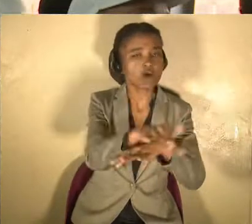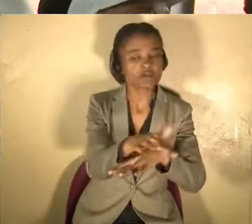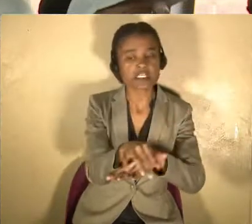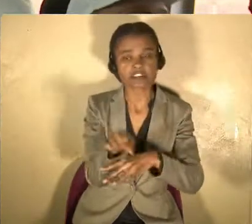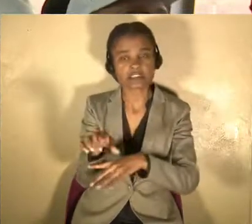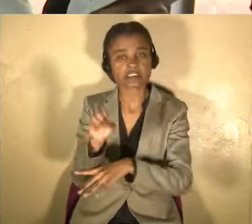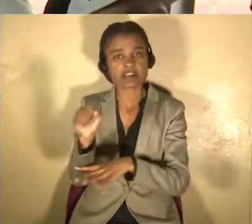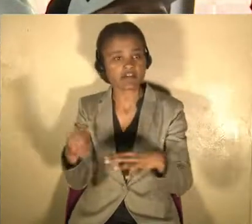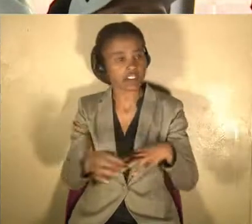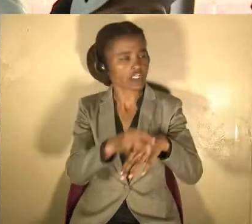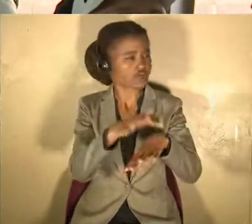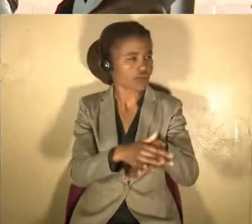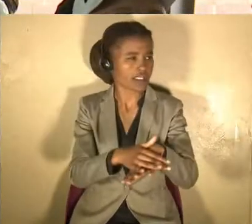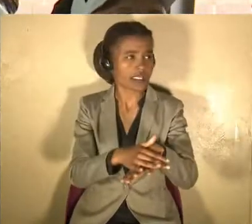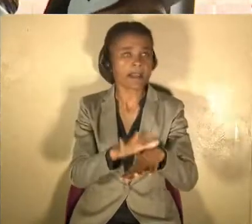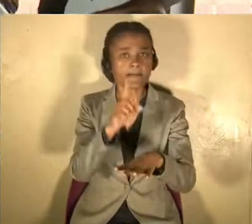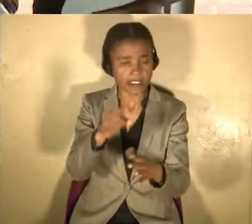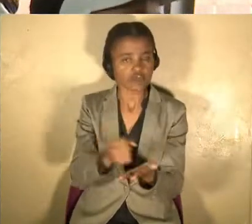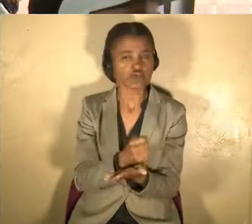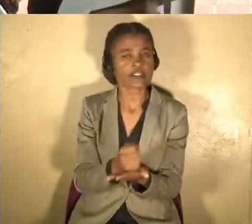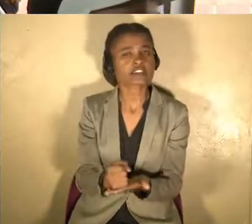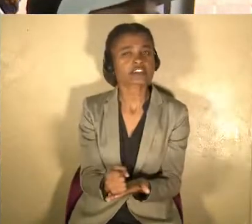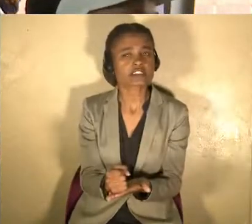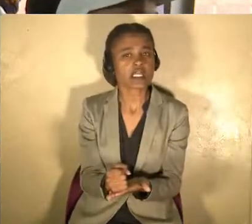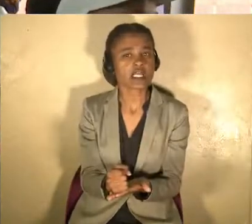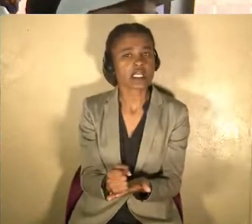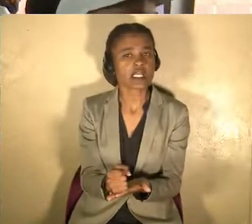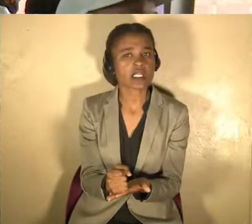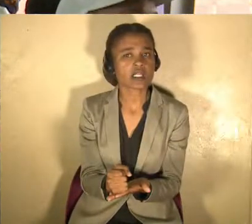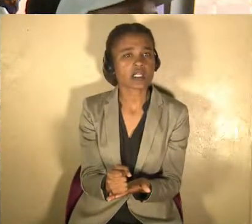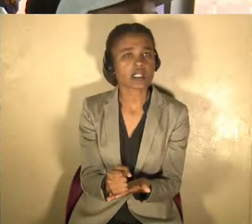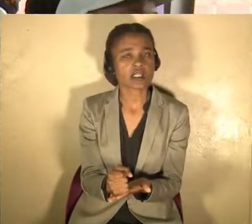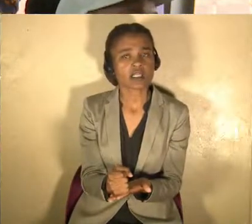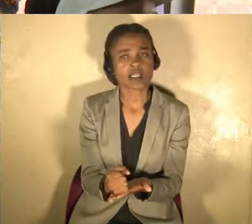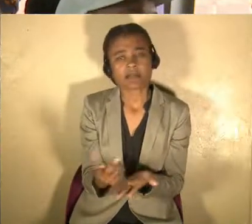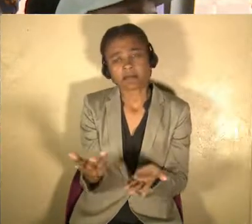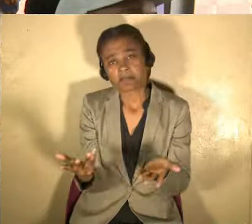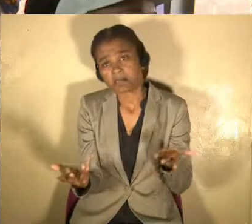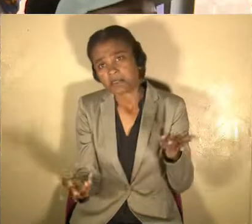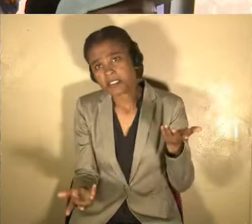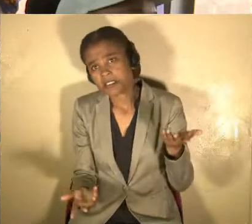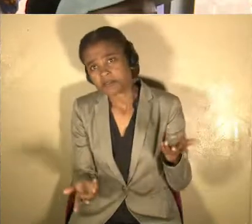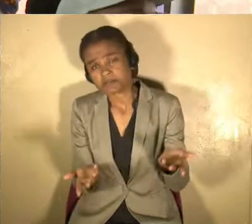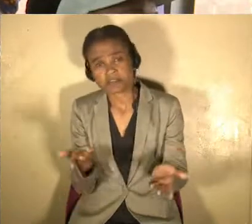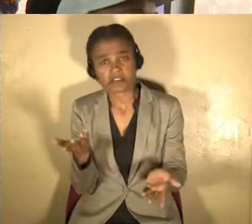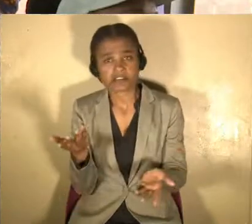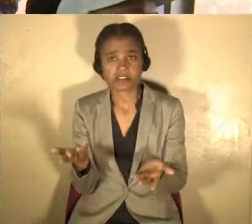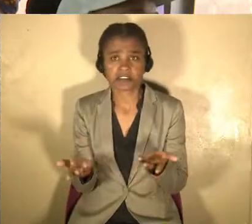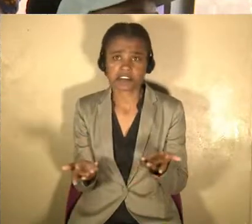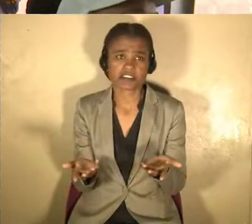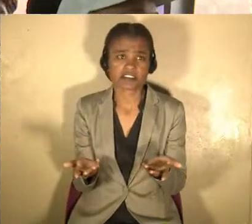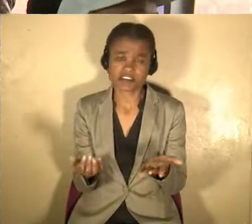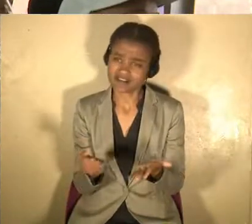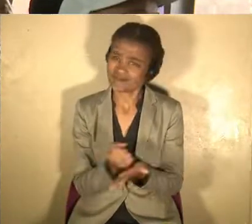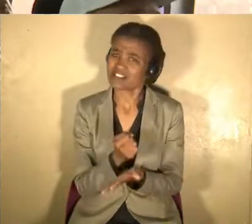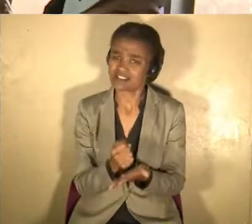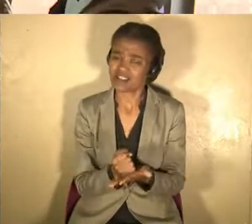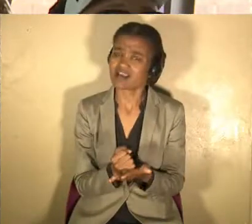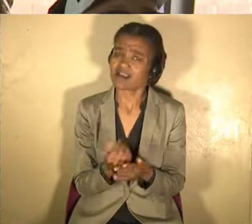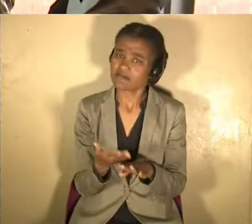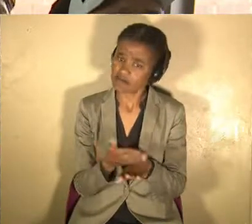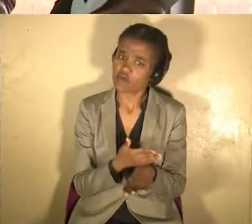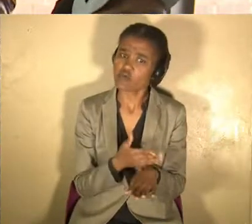gore ha motho a tswa kontle if o batla o data motho wa South African a registeriwe